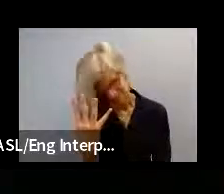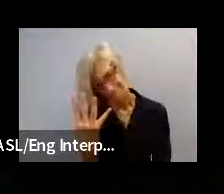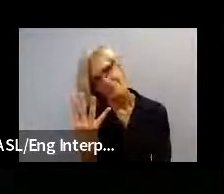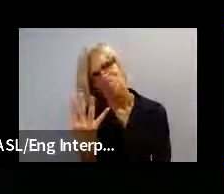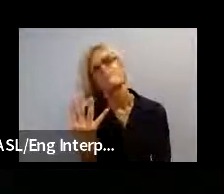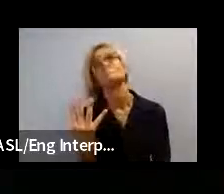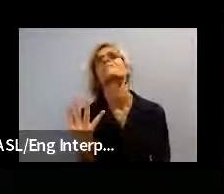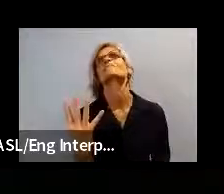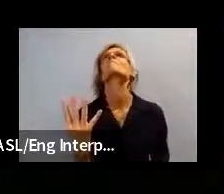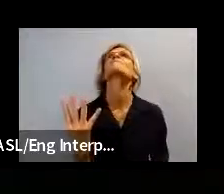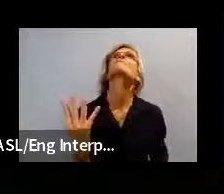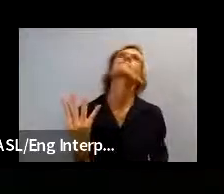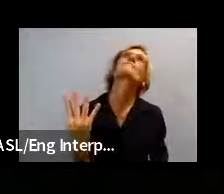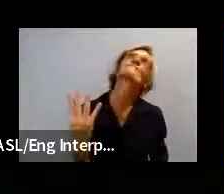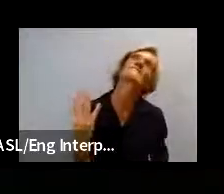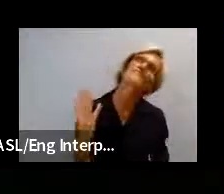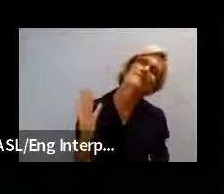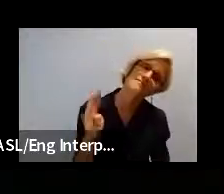4,